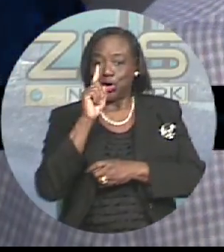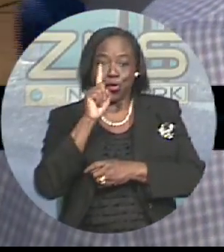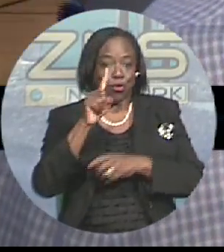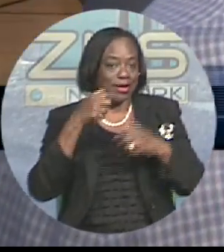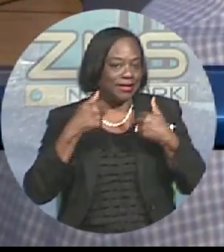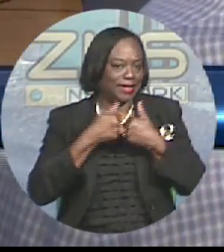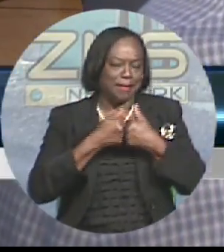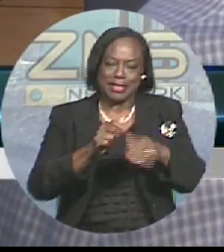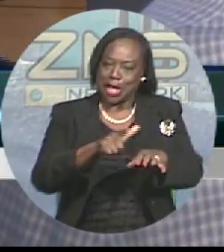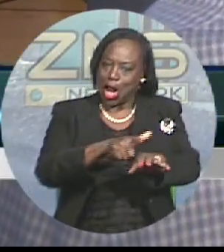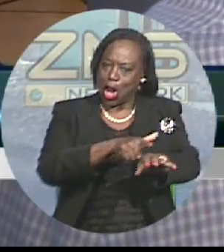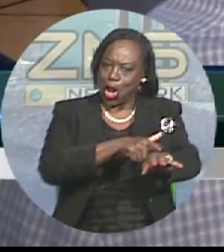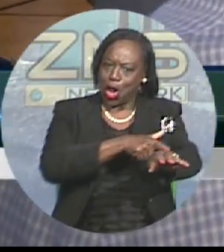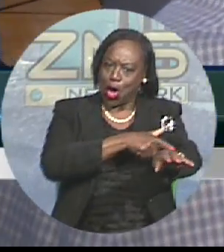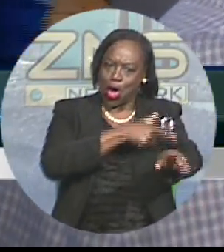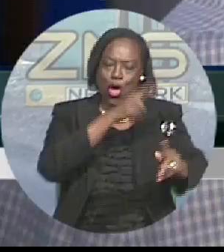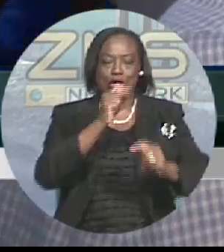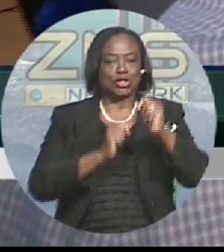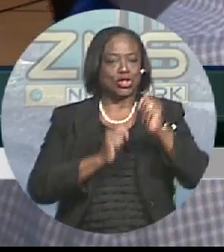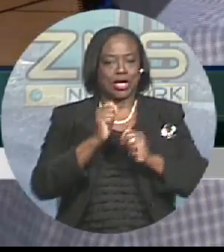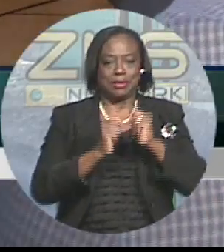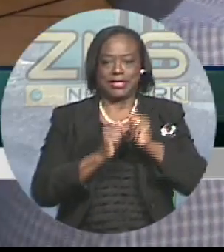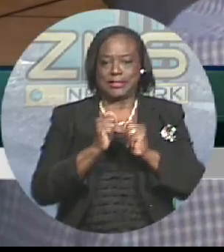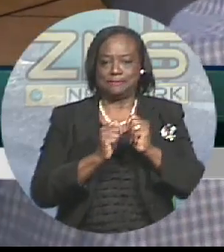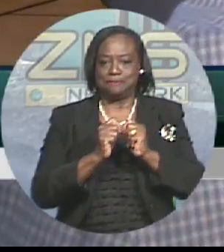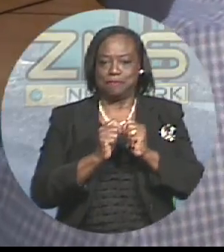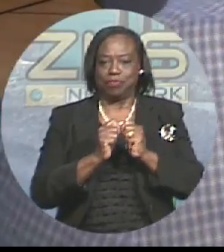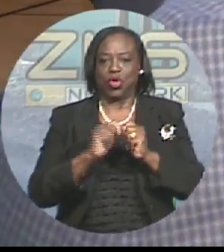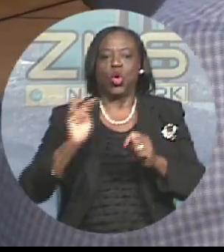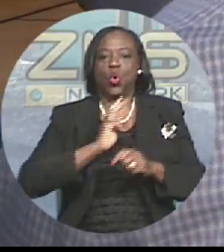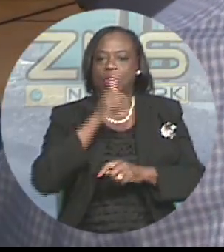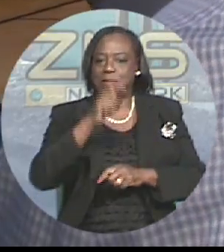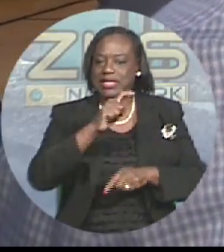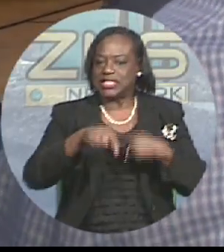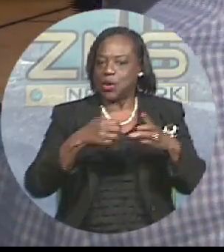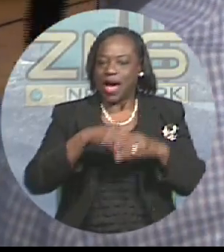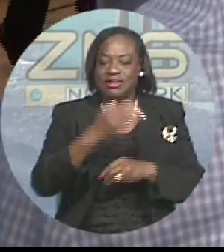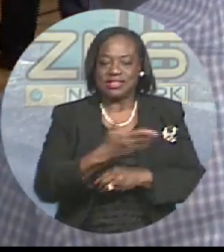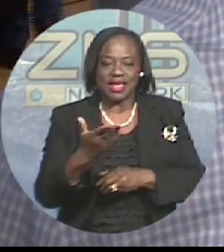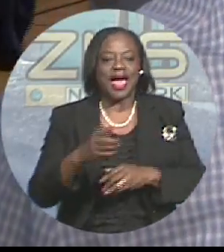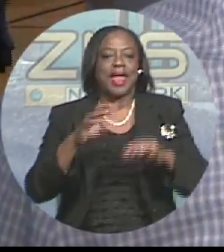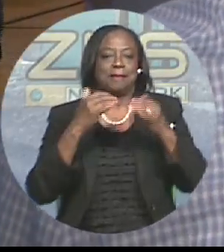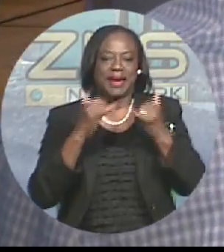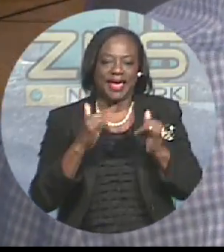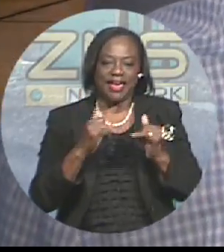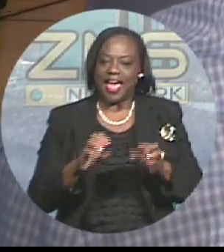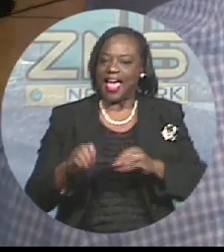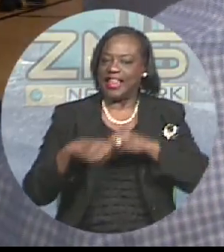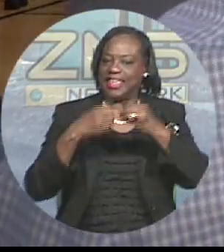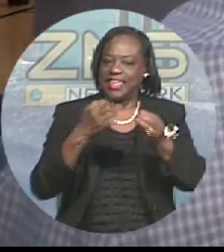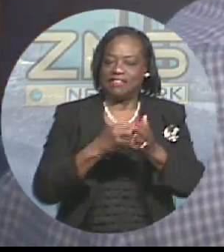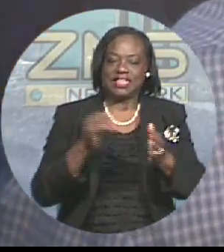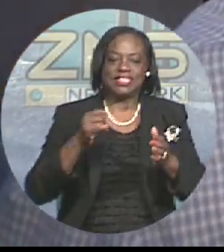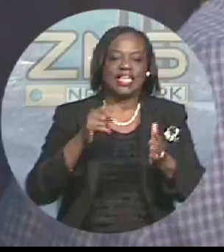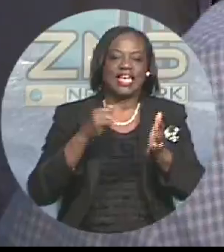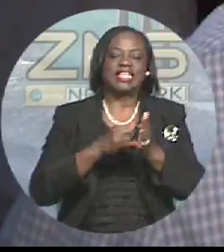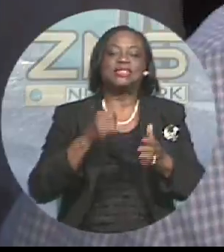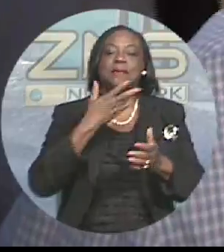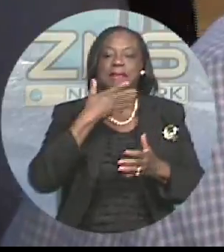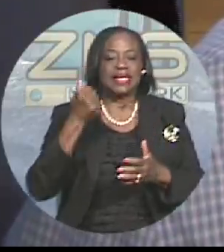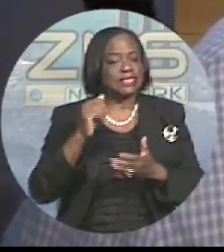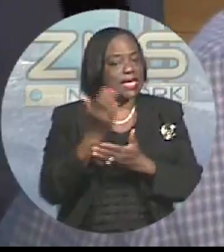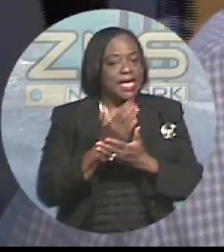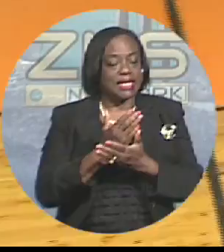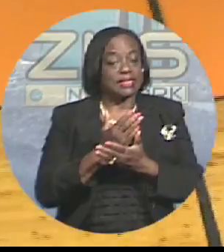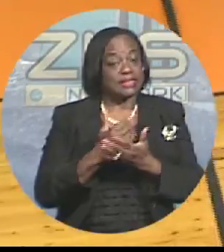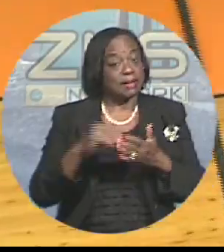tournament, especially in a tournament with double elimination. You got to go out there and play and give it your best effort. I'm so proud of my guys tonight. They played